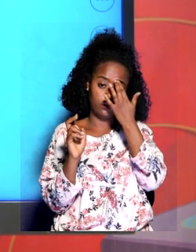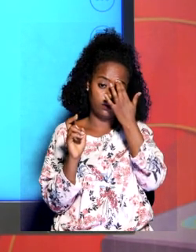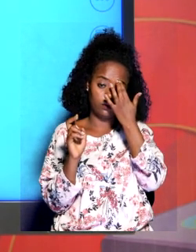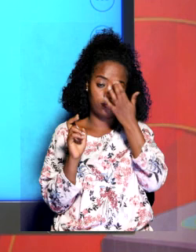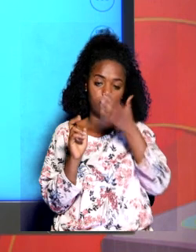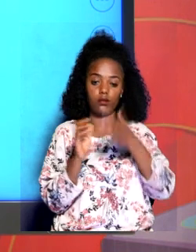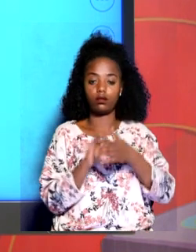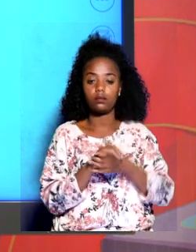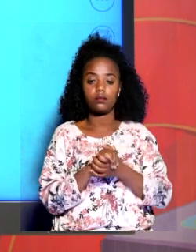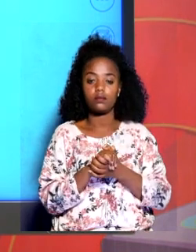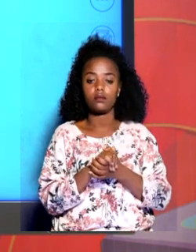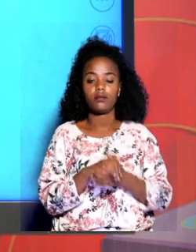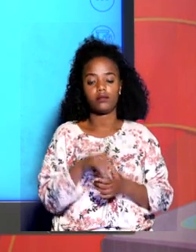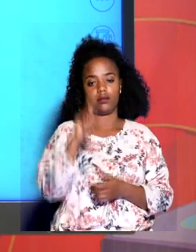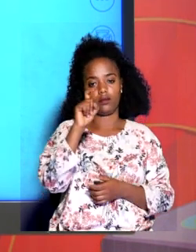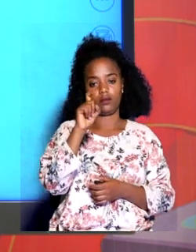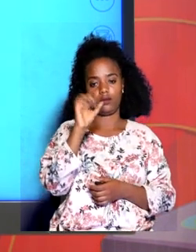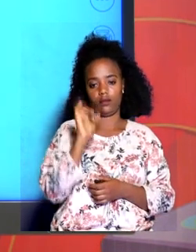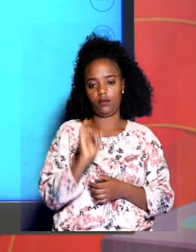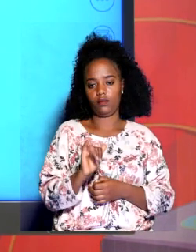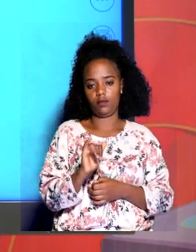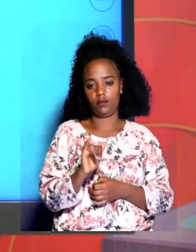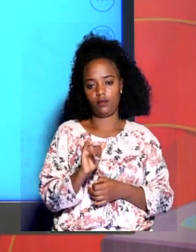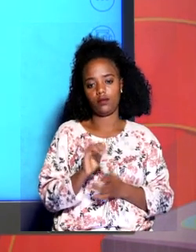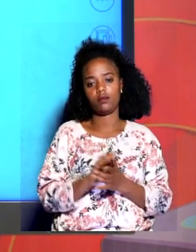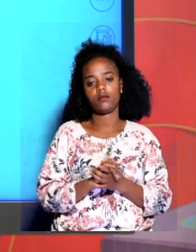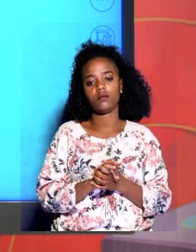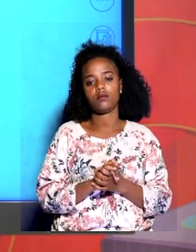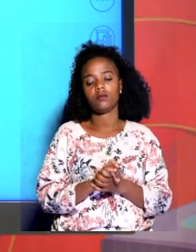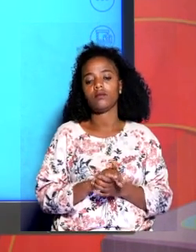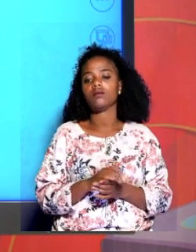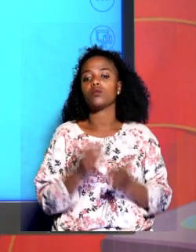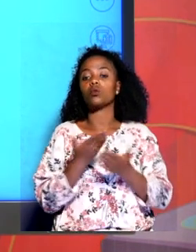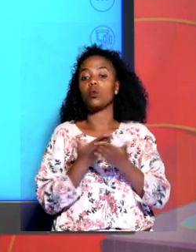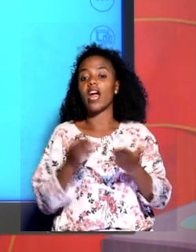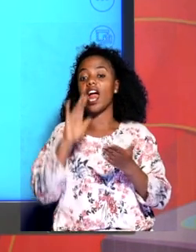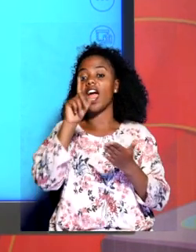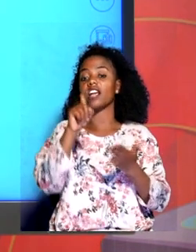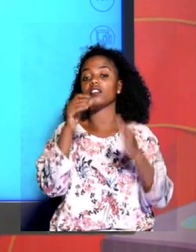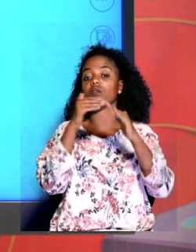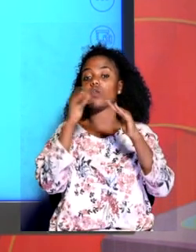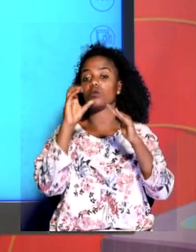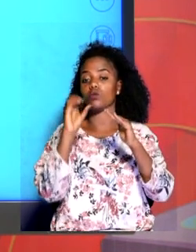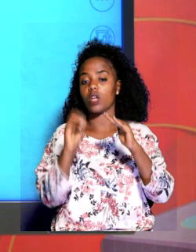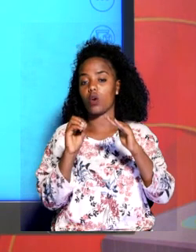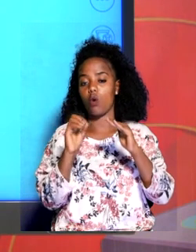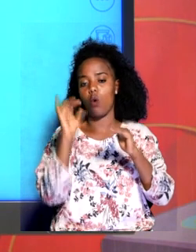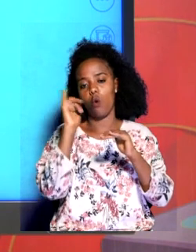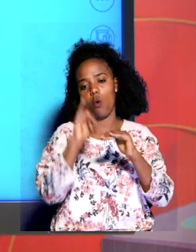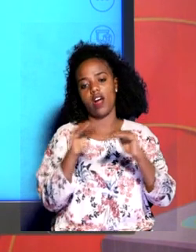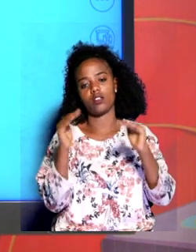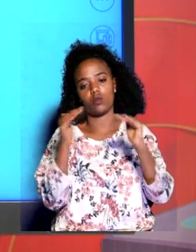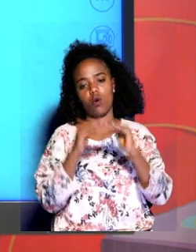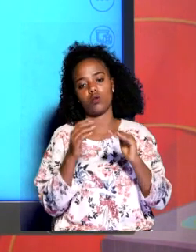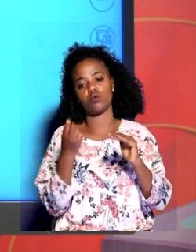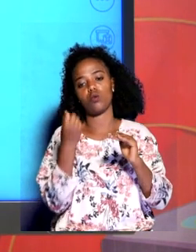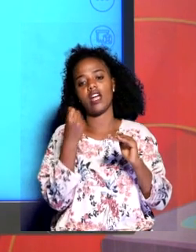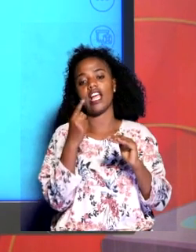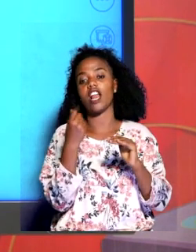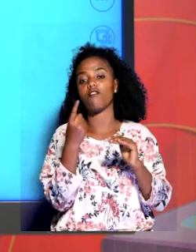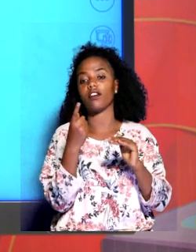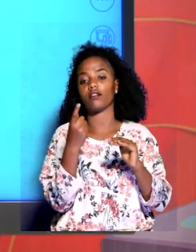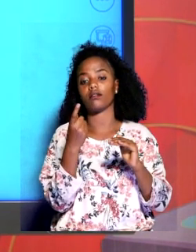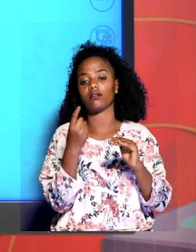112 xy. When x is 0, y will be